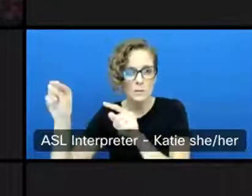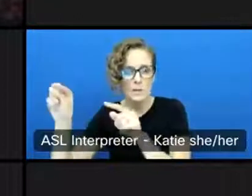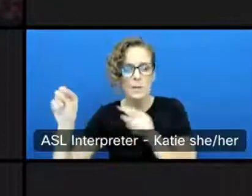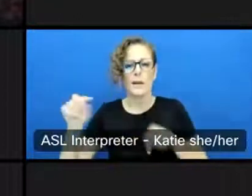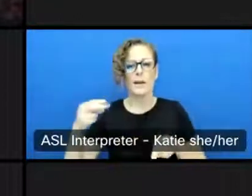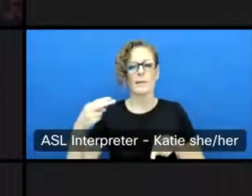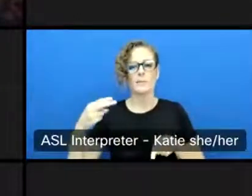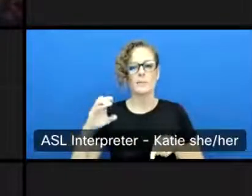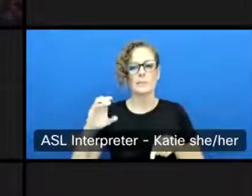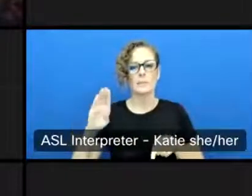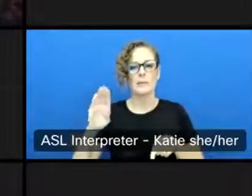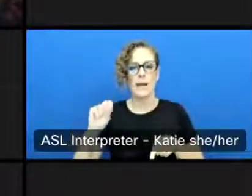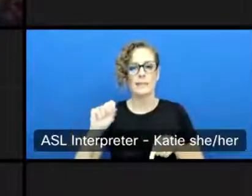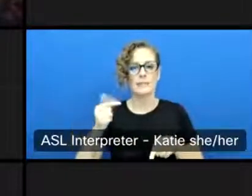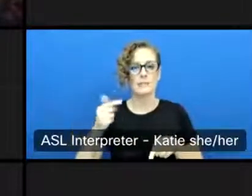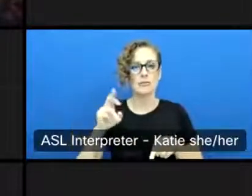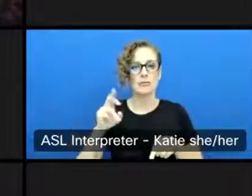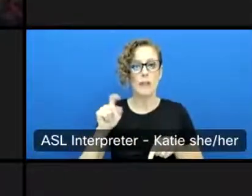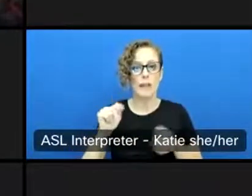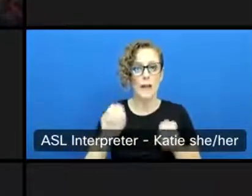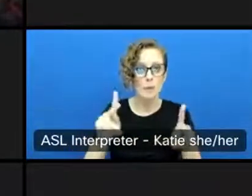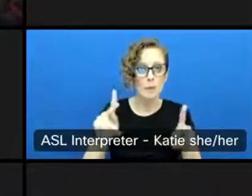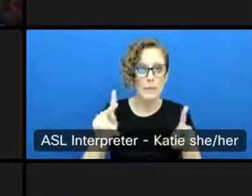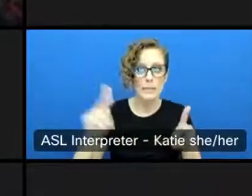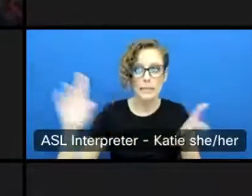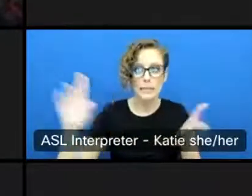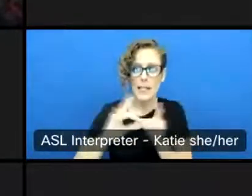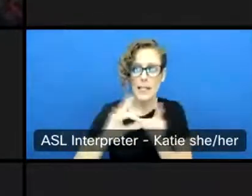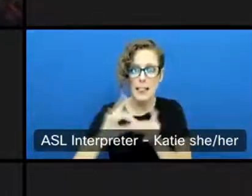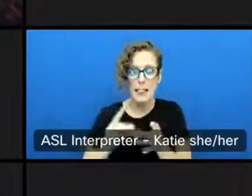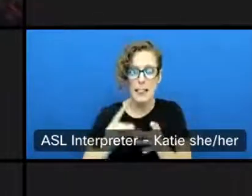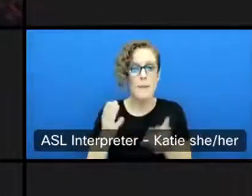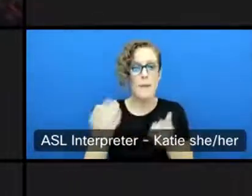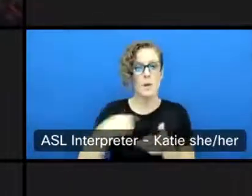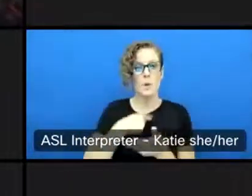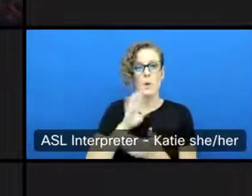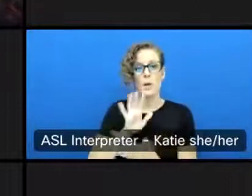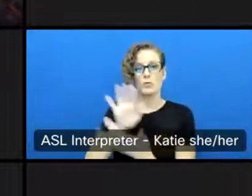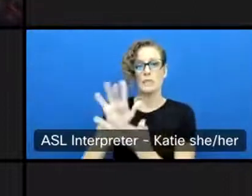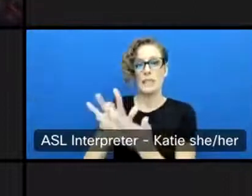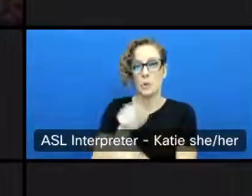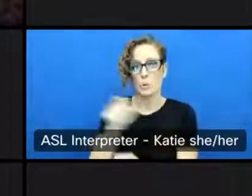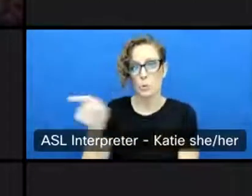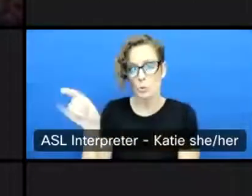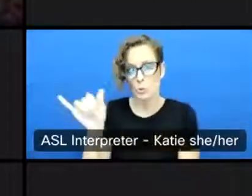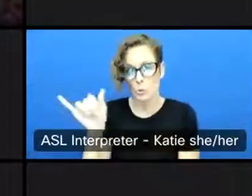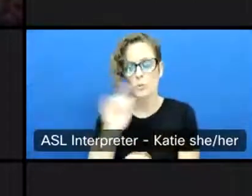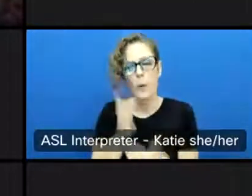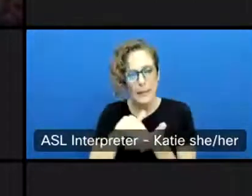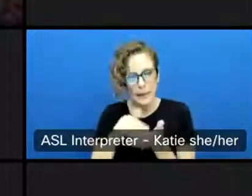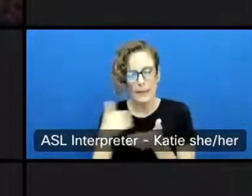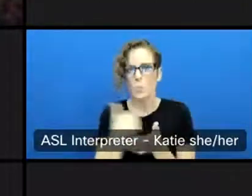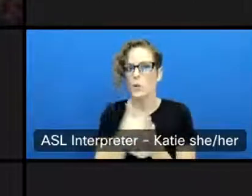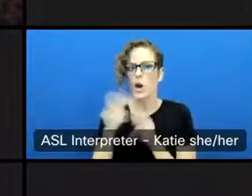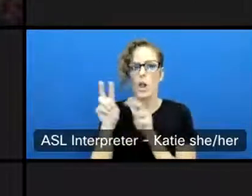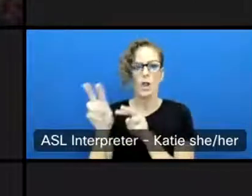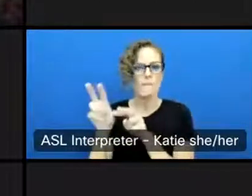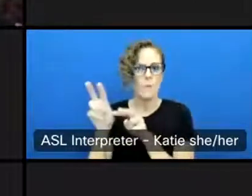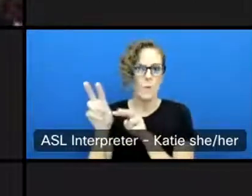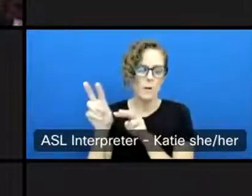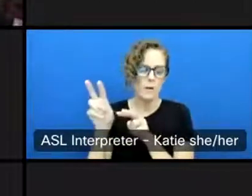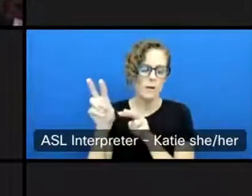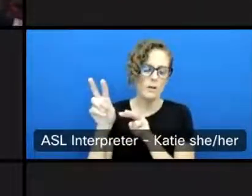technical assistance and training to smaller providers and their DSPs for whom English may be a second language. So Cindy Lay and I are going to be working on